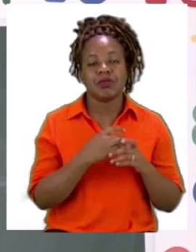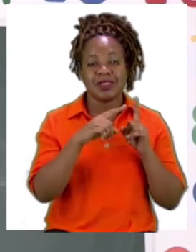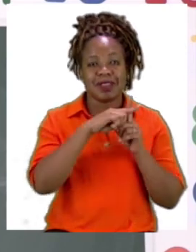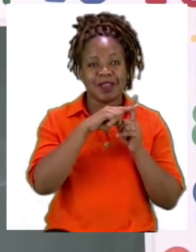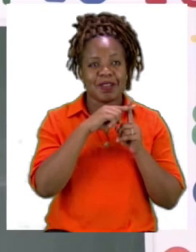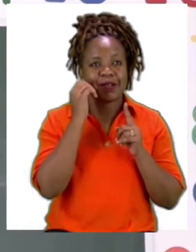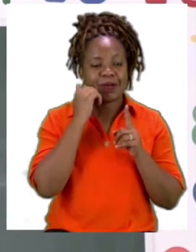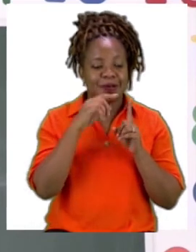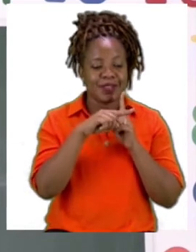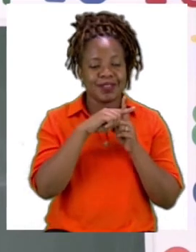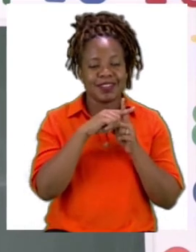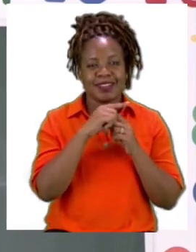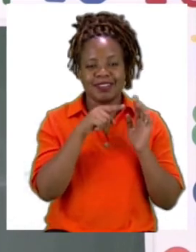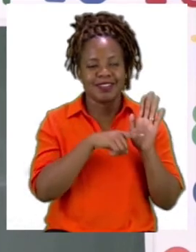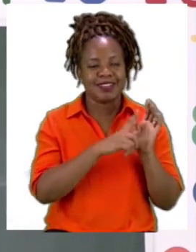we are adding